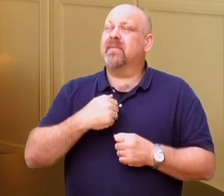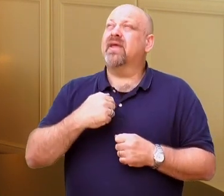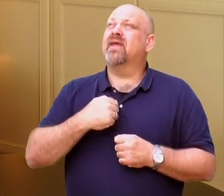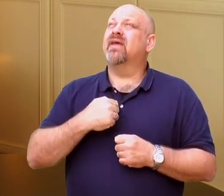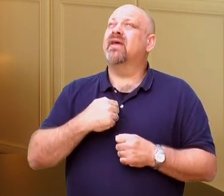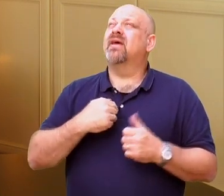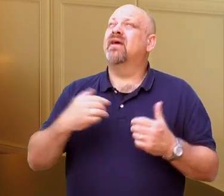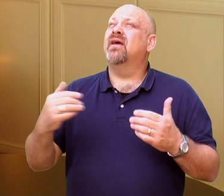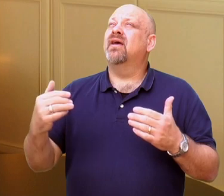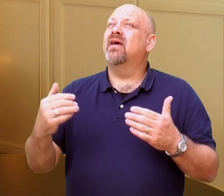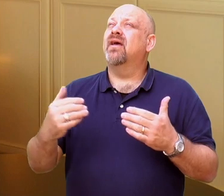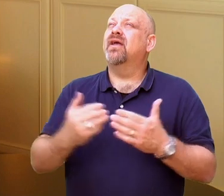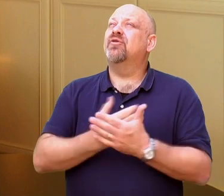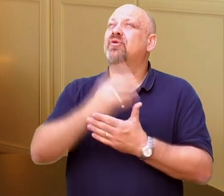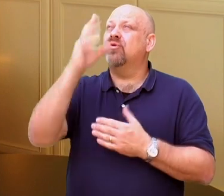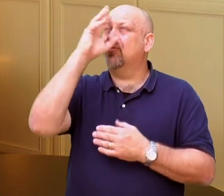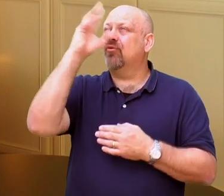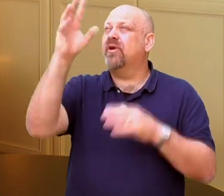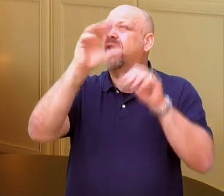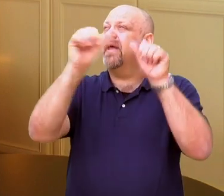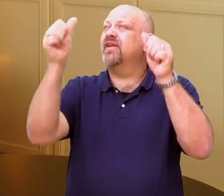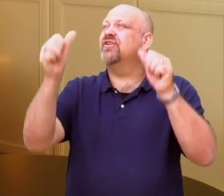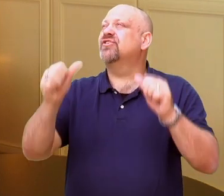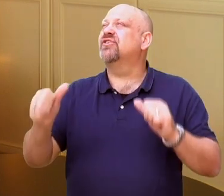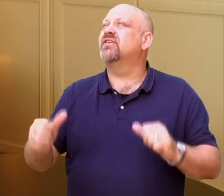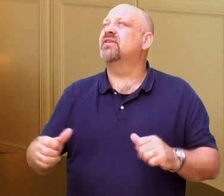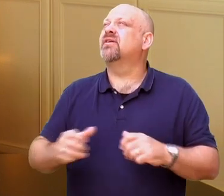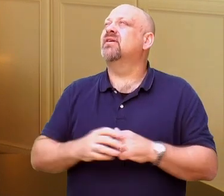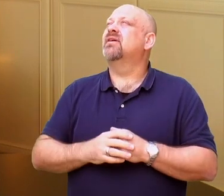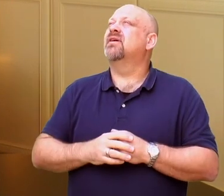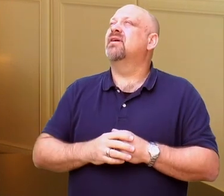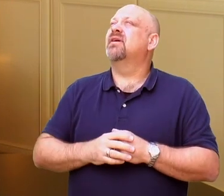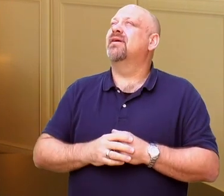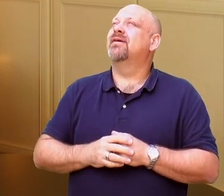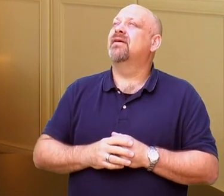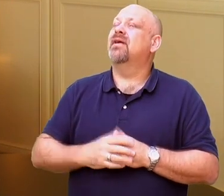and for making me a new creation.